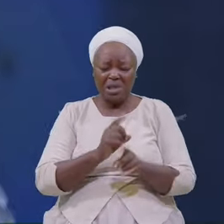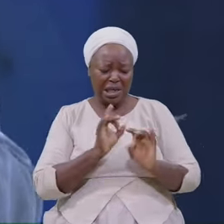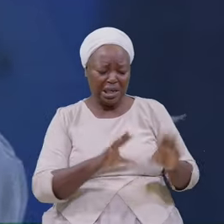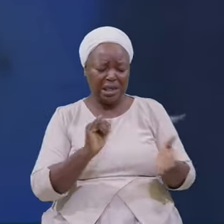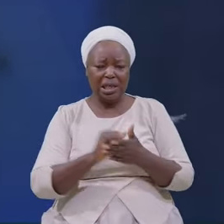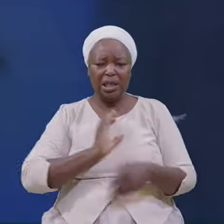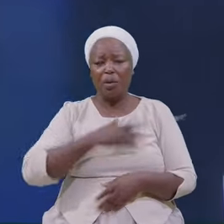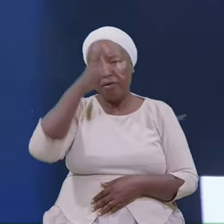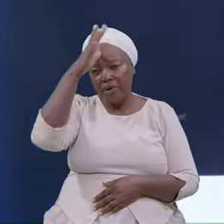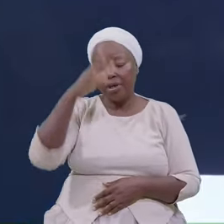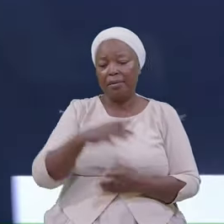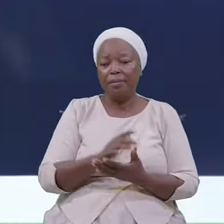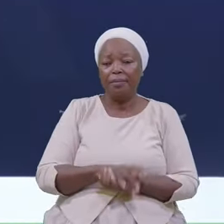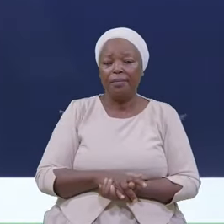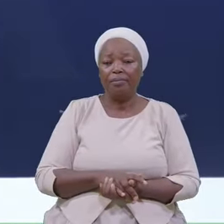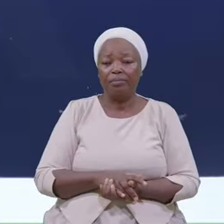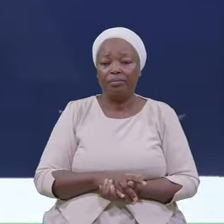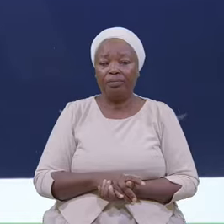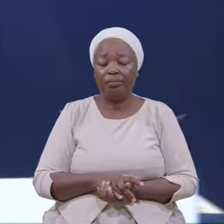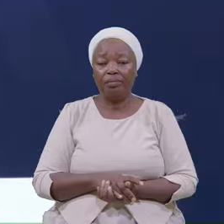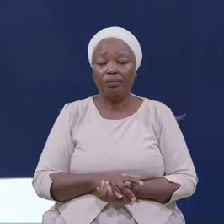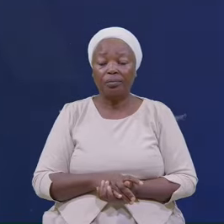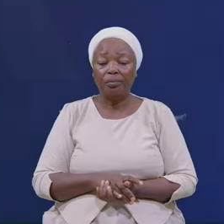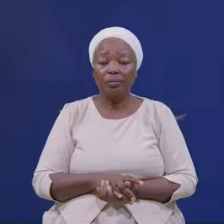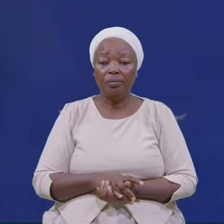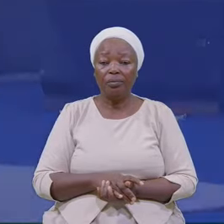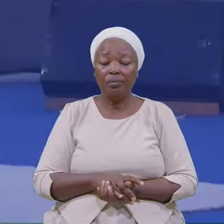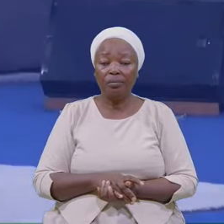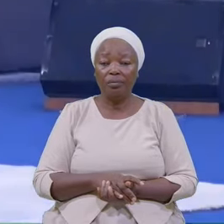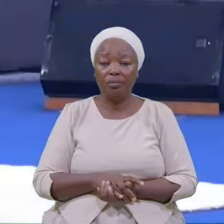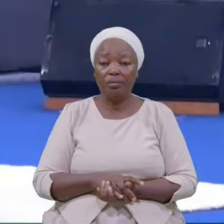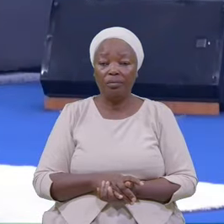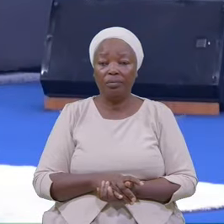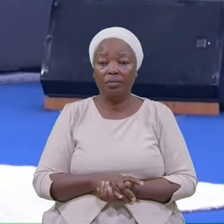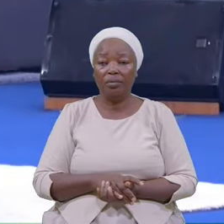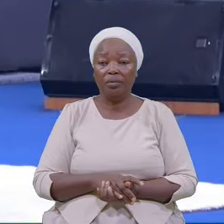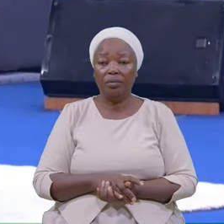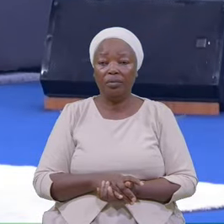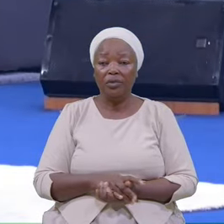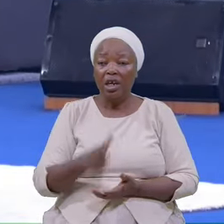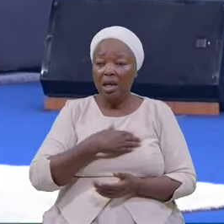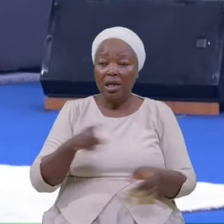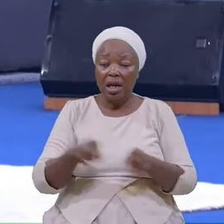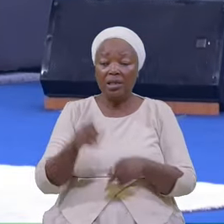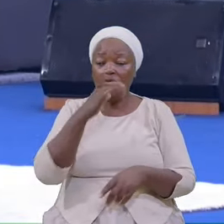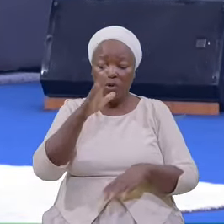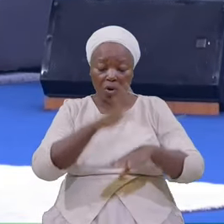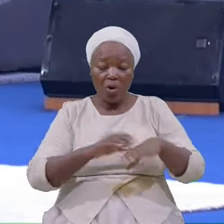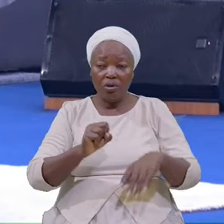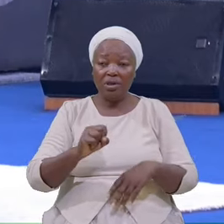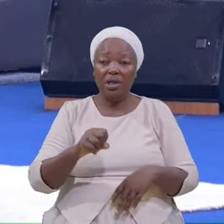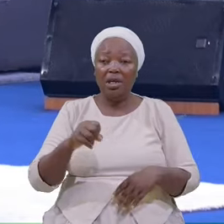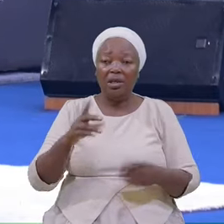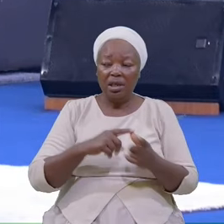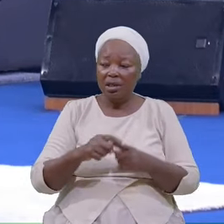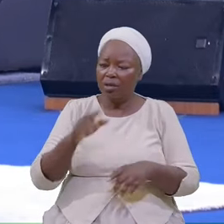parler là-bas, il faut parler ici. Mais dans notre cœur, on ne pouvait pas parler, mais... Oh, hey, papa! And as mommy calls, the little